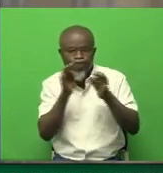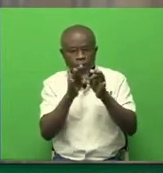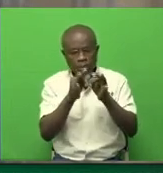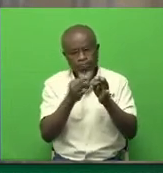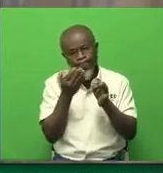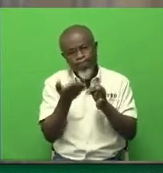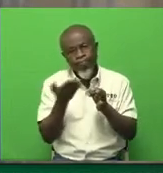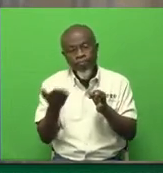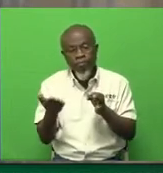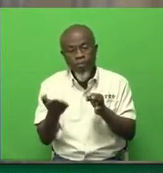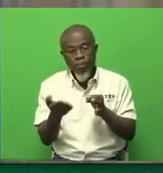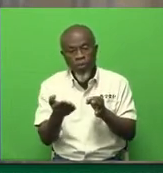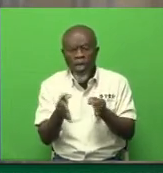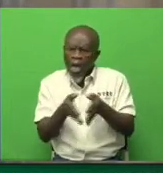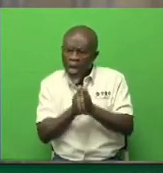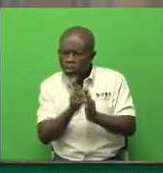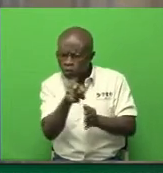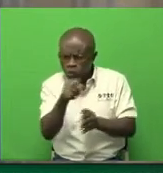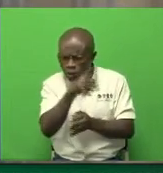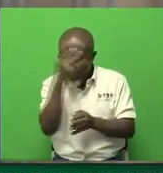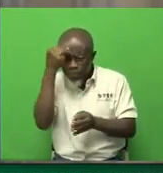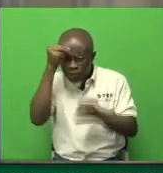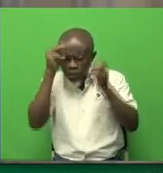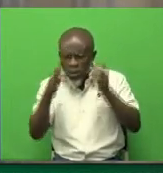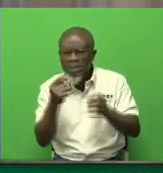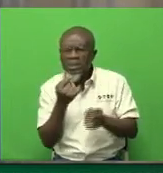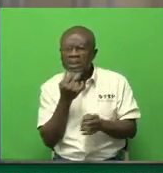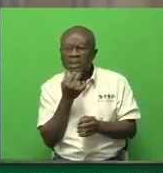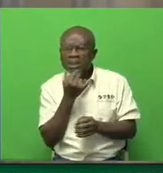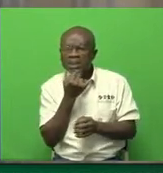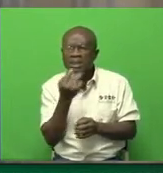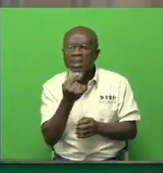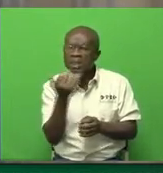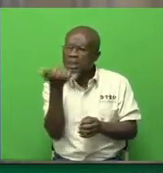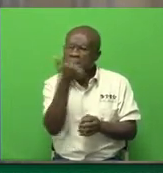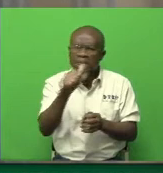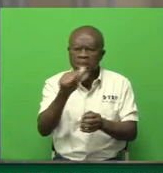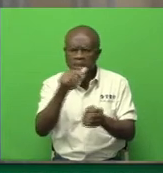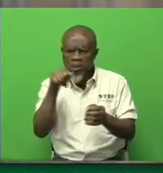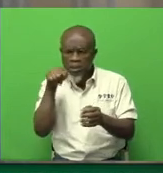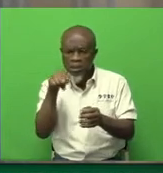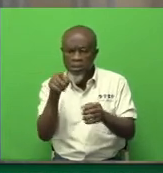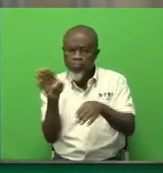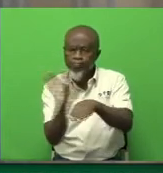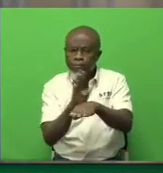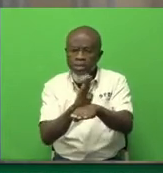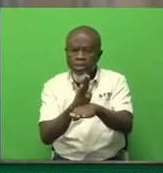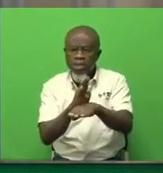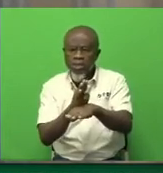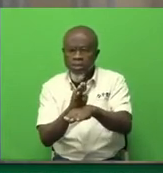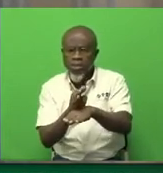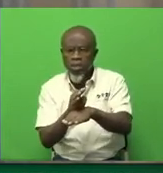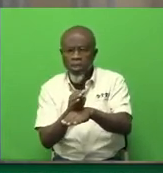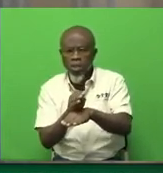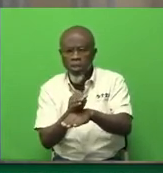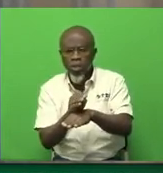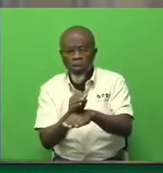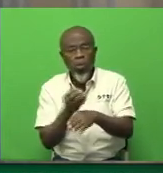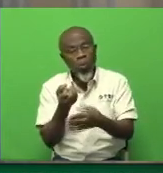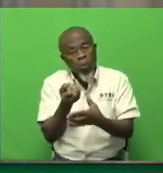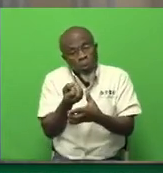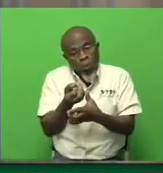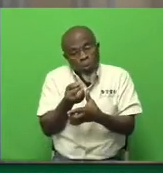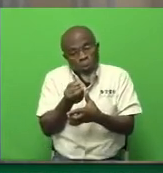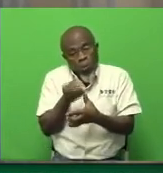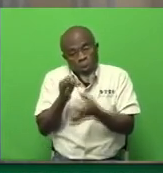minister to tell the country whether any of these companies whether a subsidiary or parent are part of the